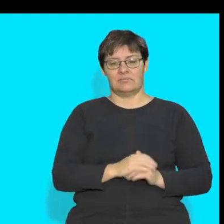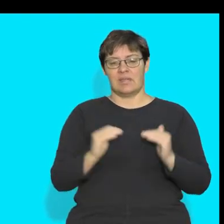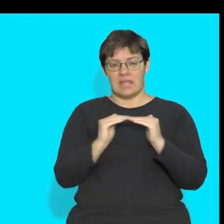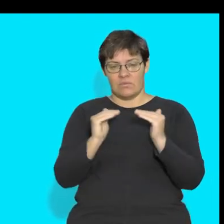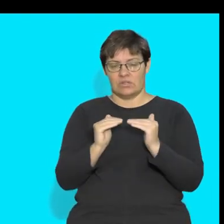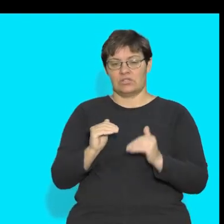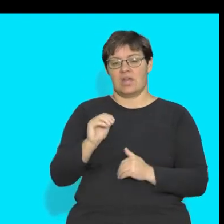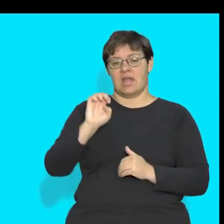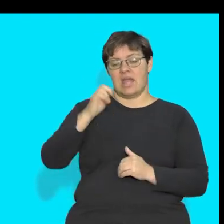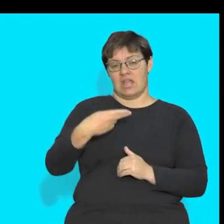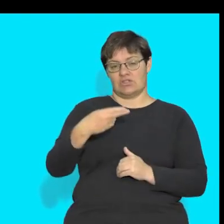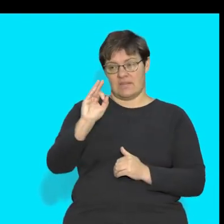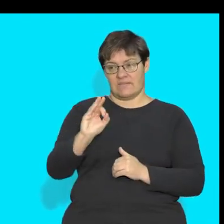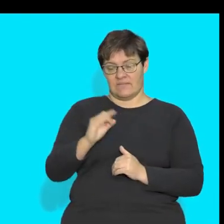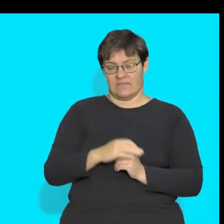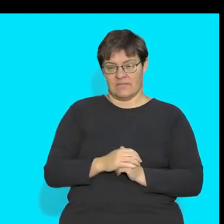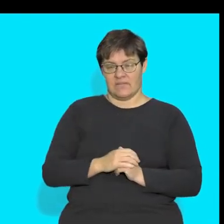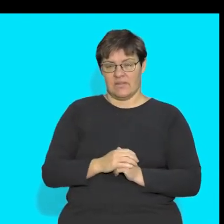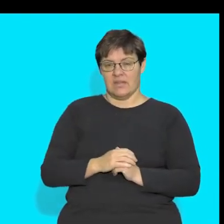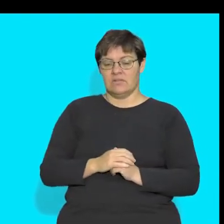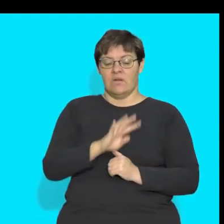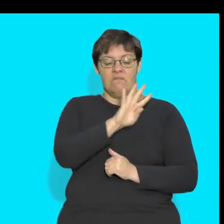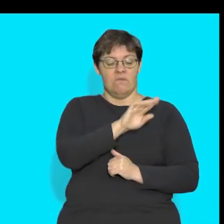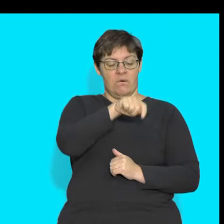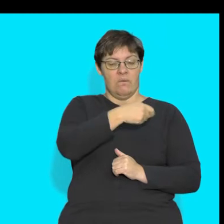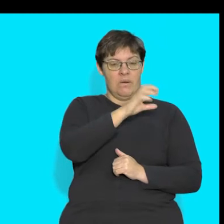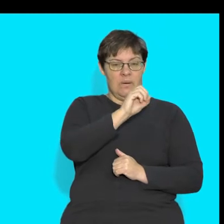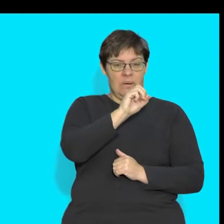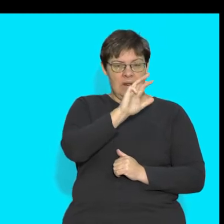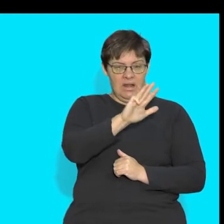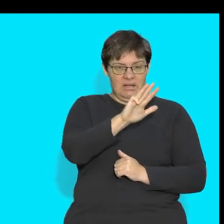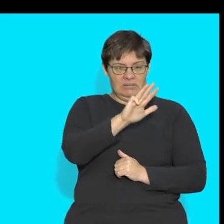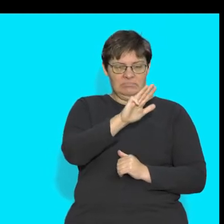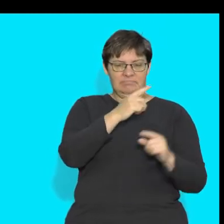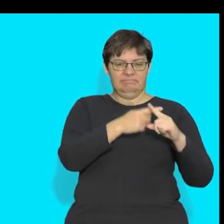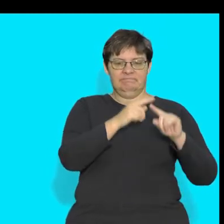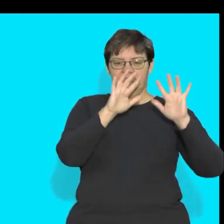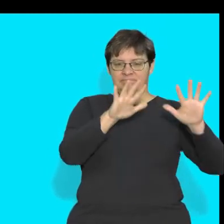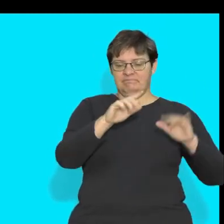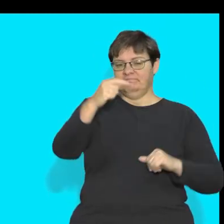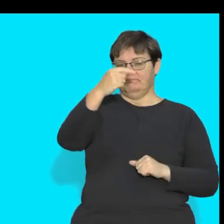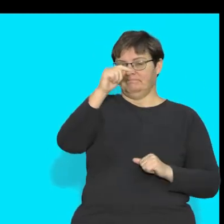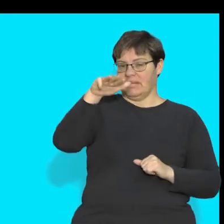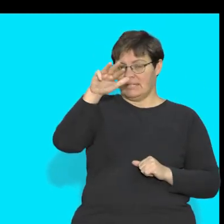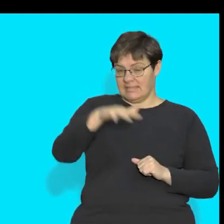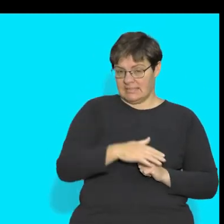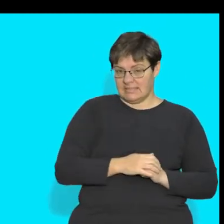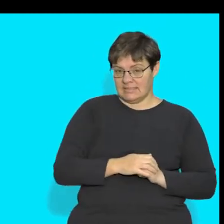equals HF. So this is 4,09 times 10 to the minus